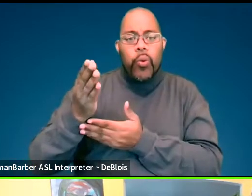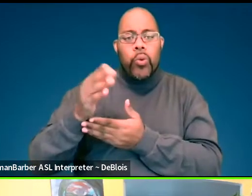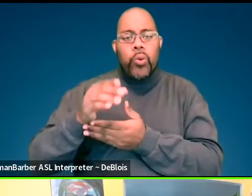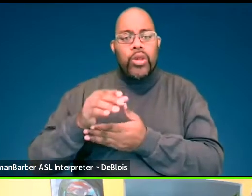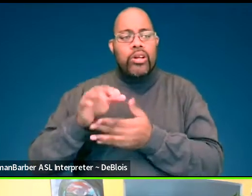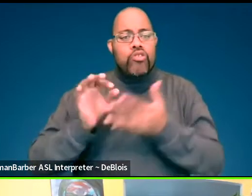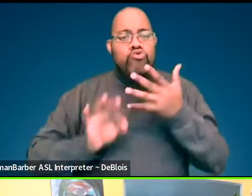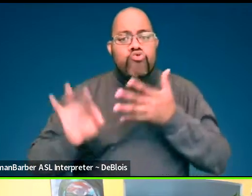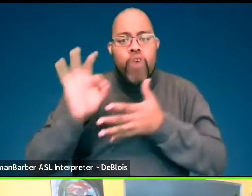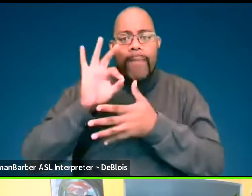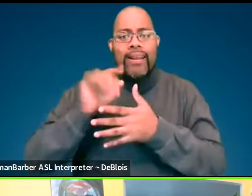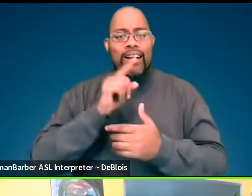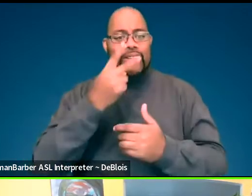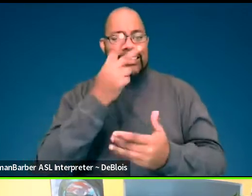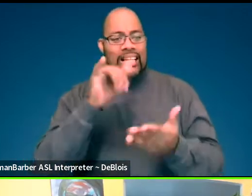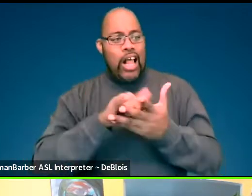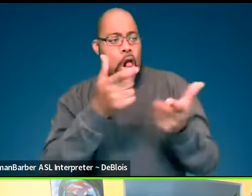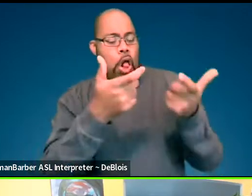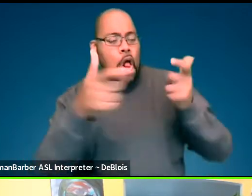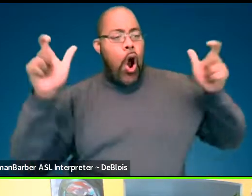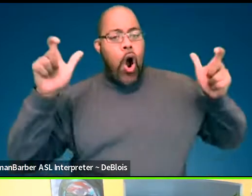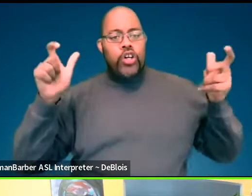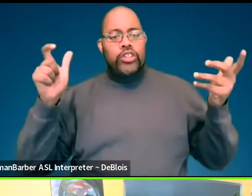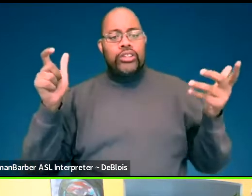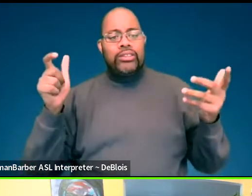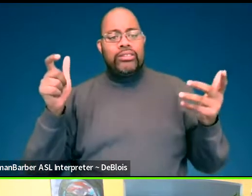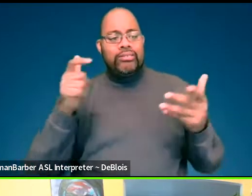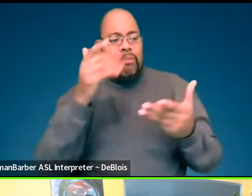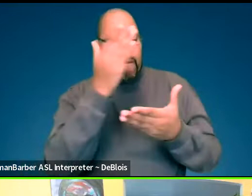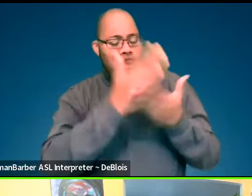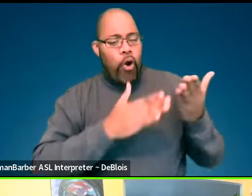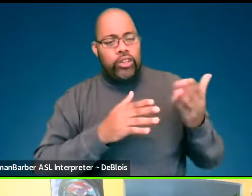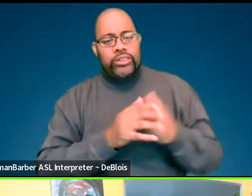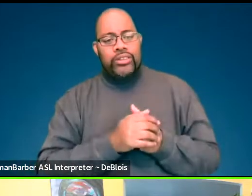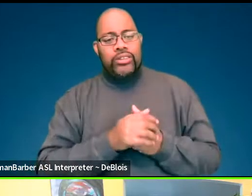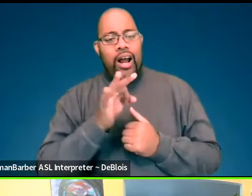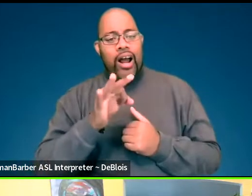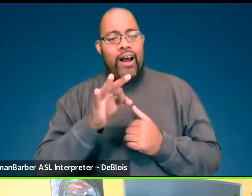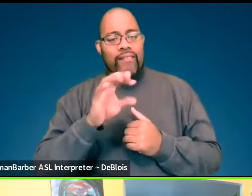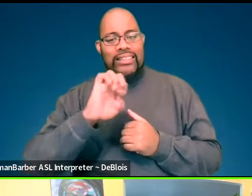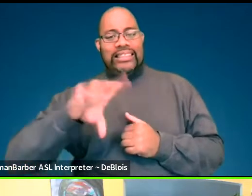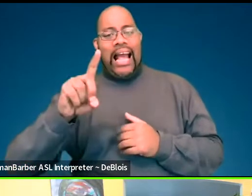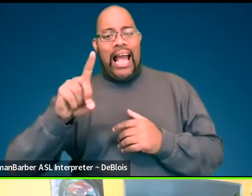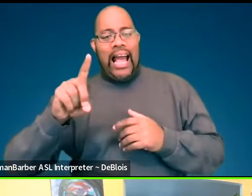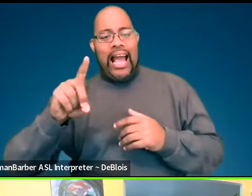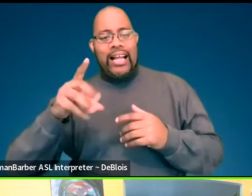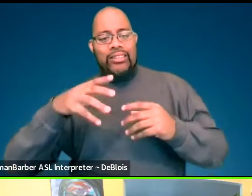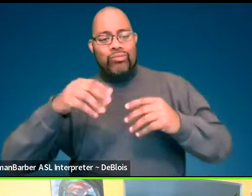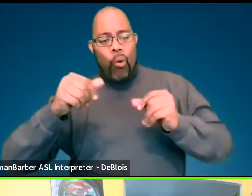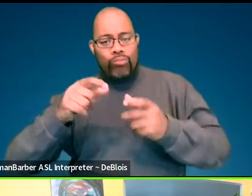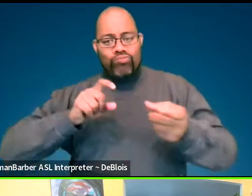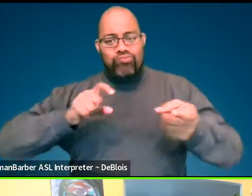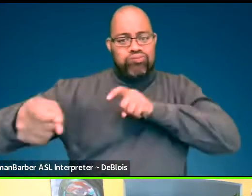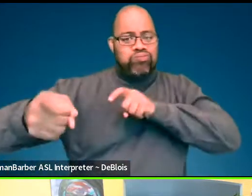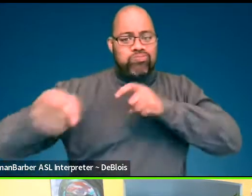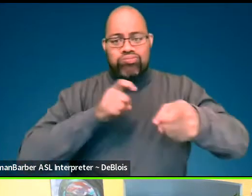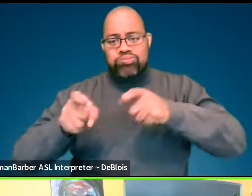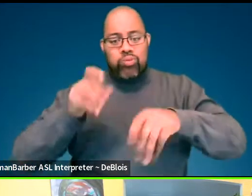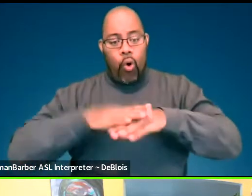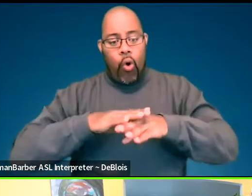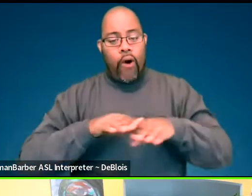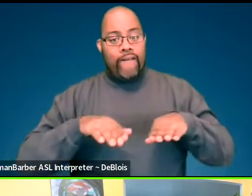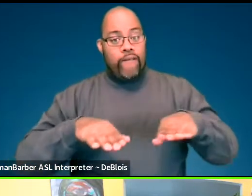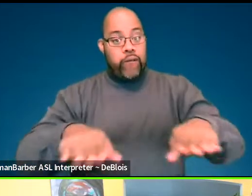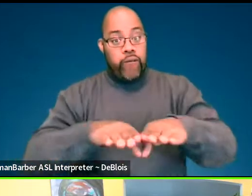Caribbean, you actually see large sections of sand and silt shifting along the ocean